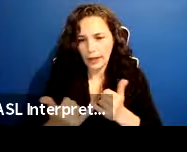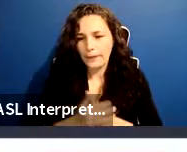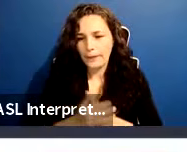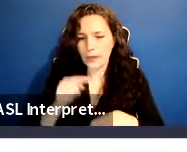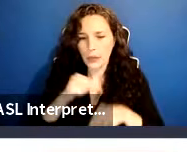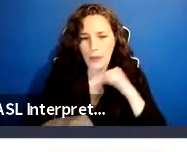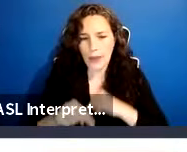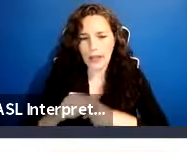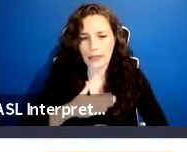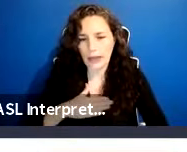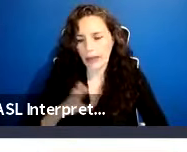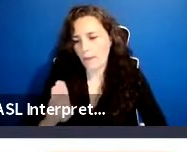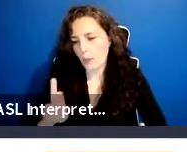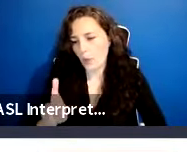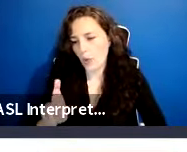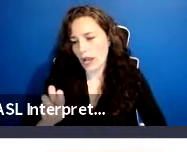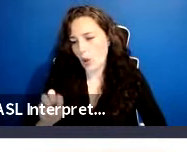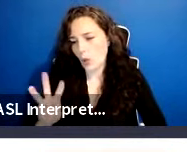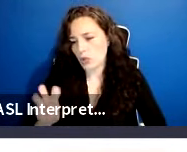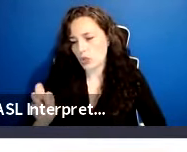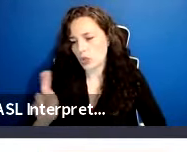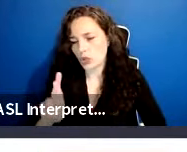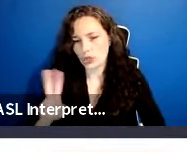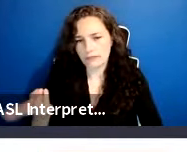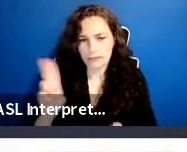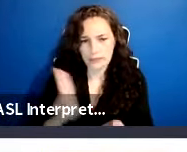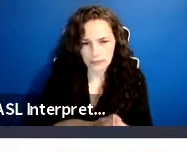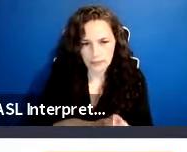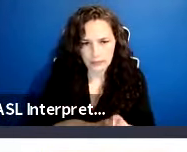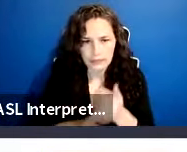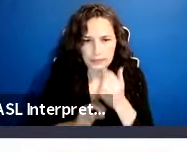to my browser. I'm going to sign in to